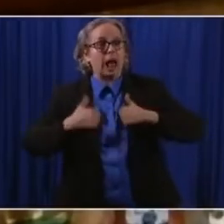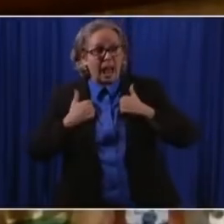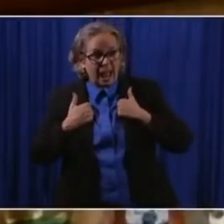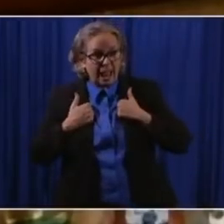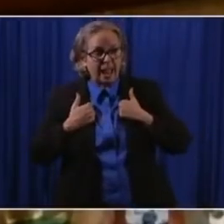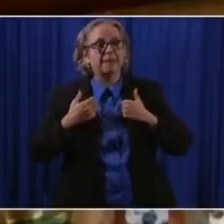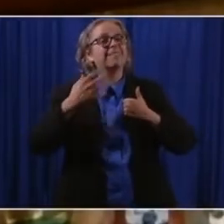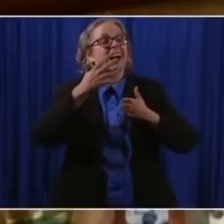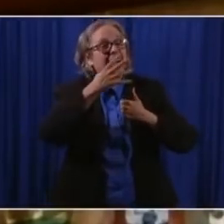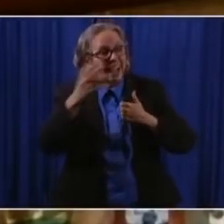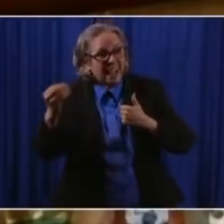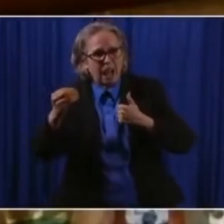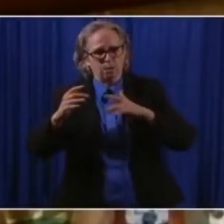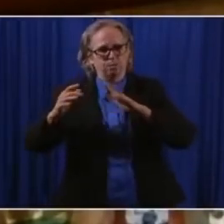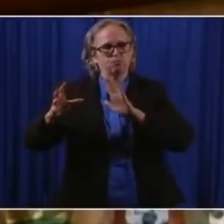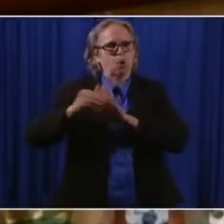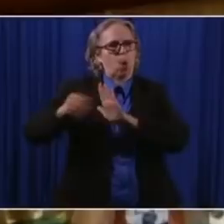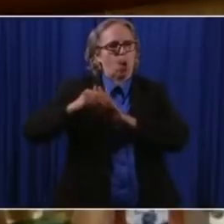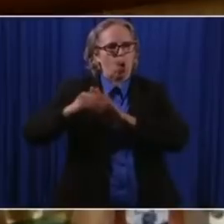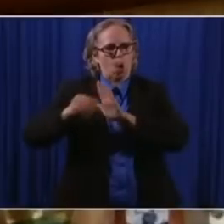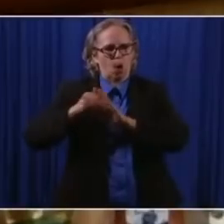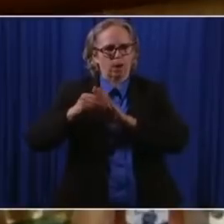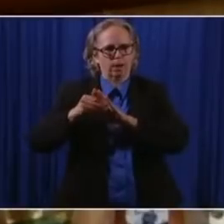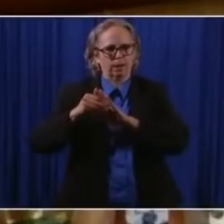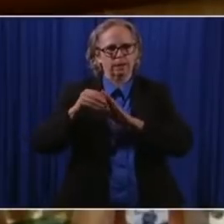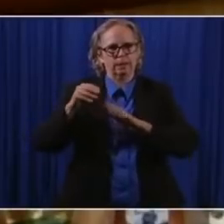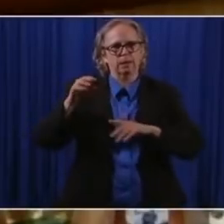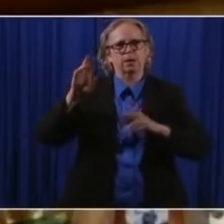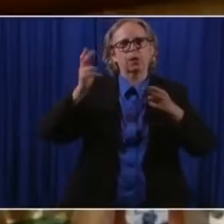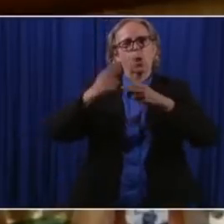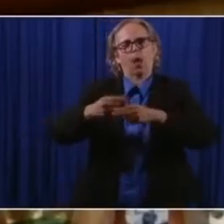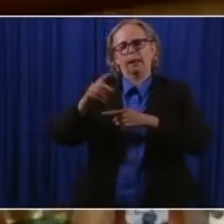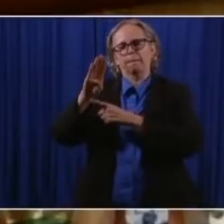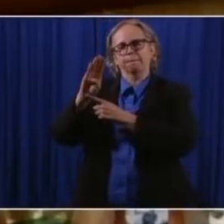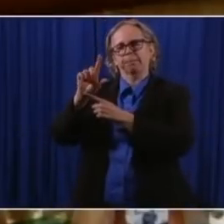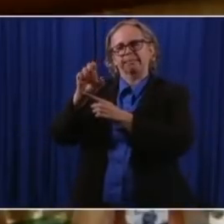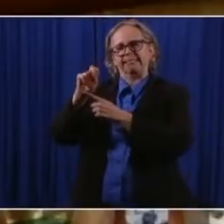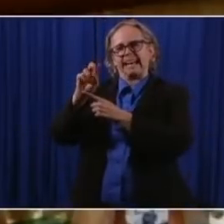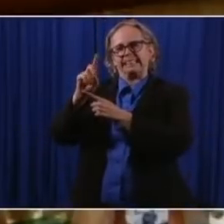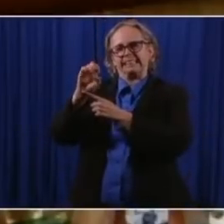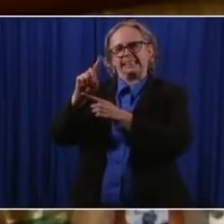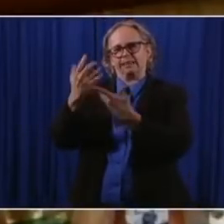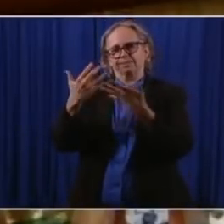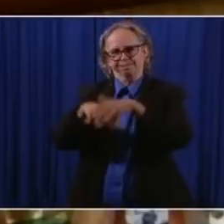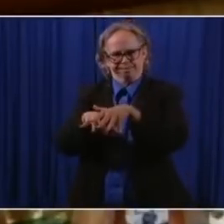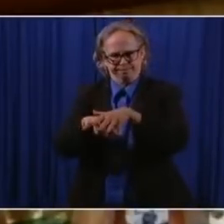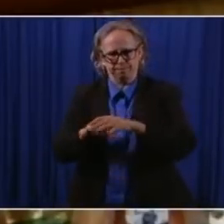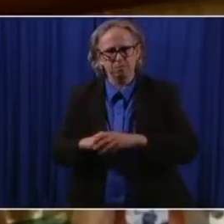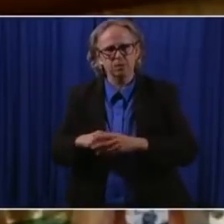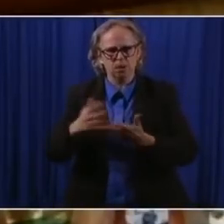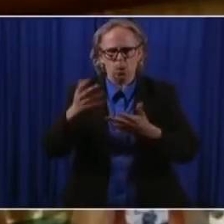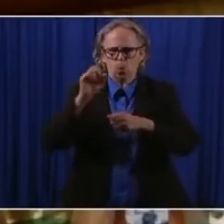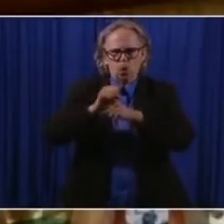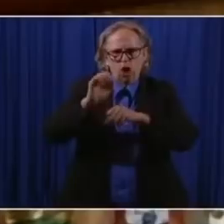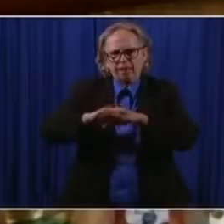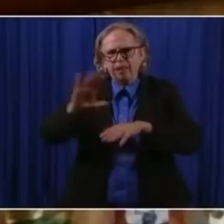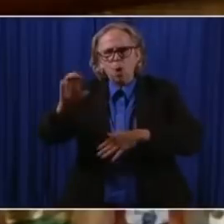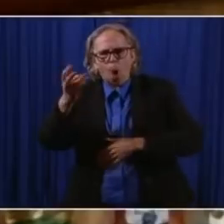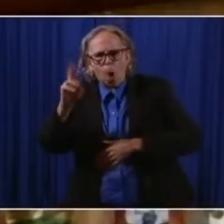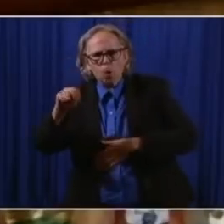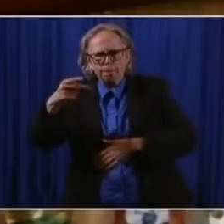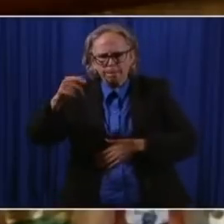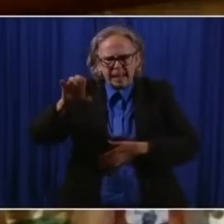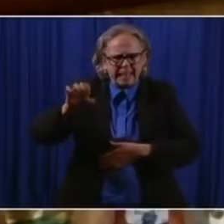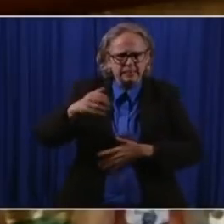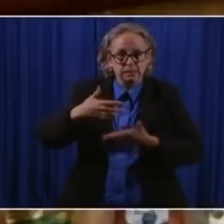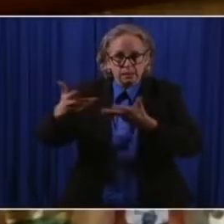model where they'll be able to engage with in coursework and then interact with a teacher or a content expert. And then in our elementary school, it